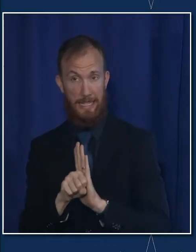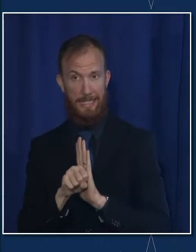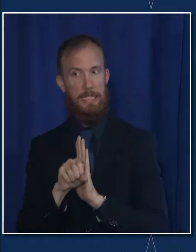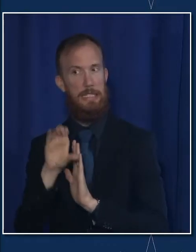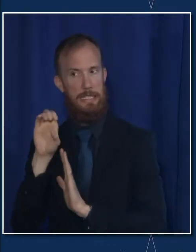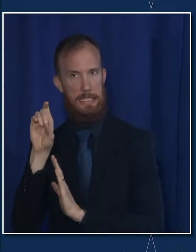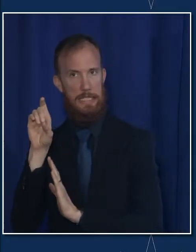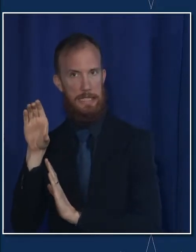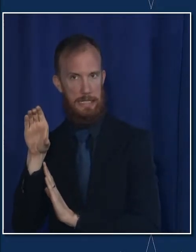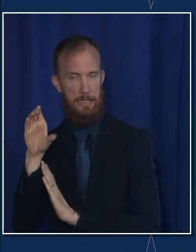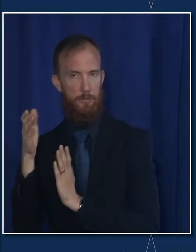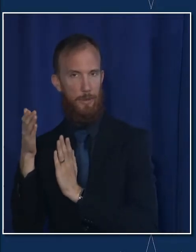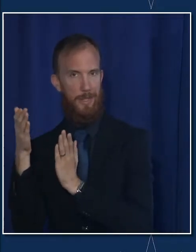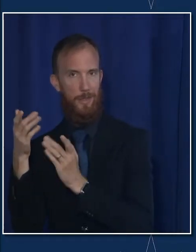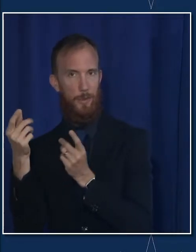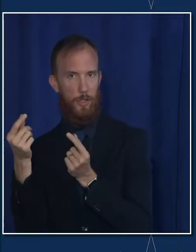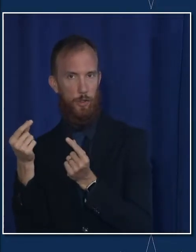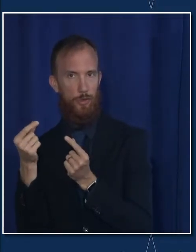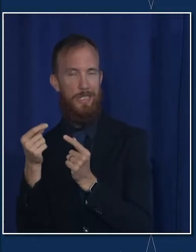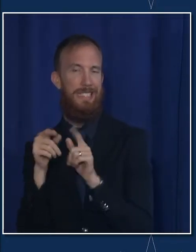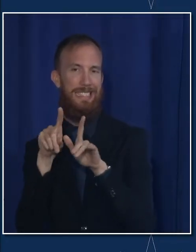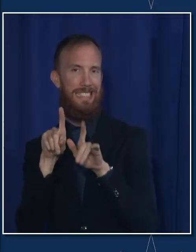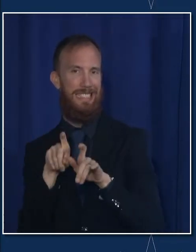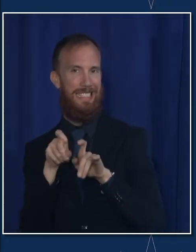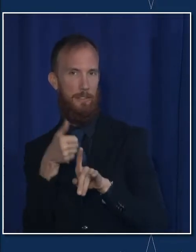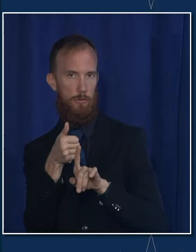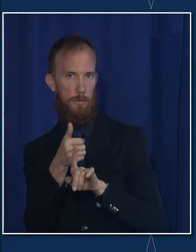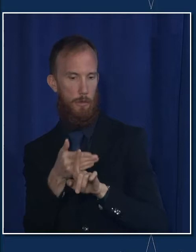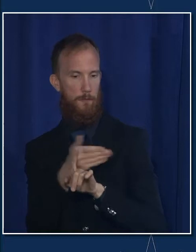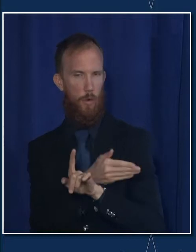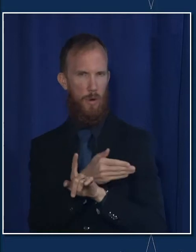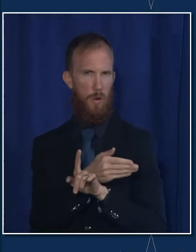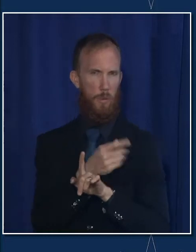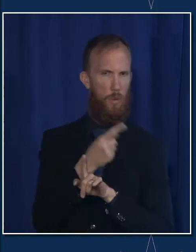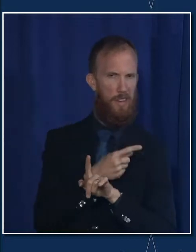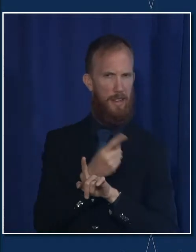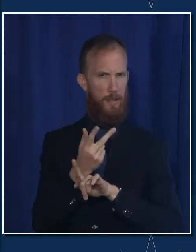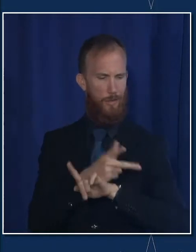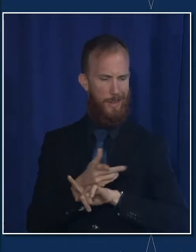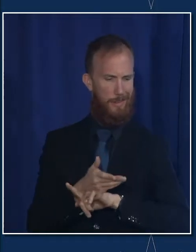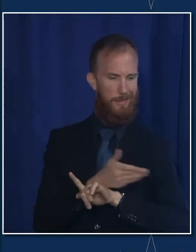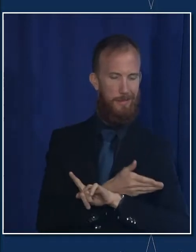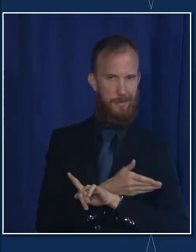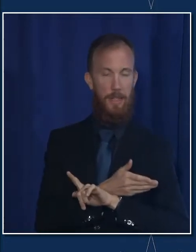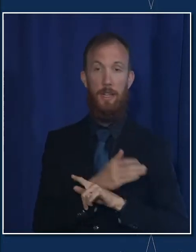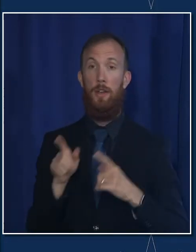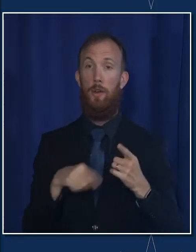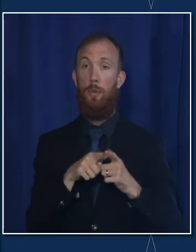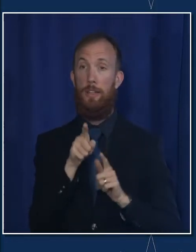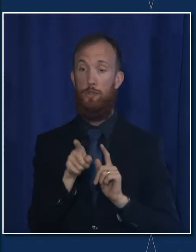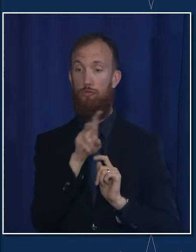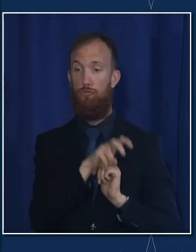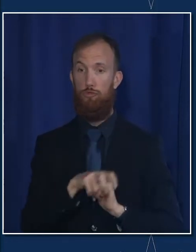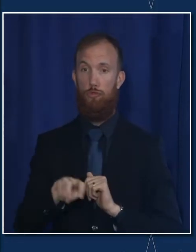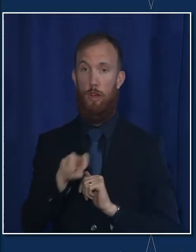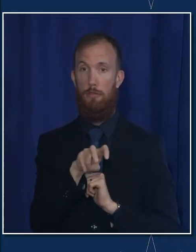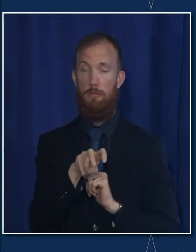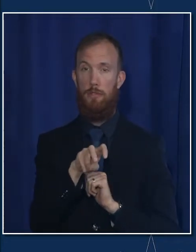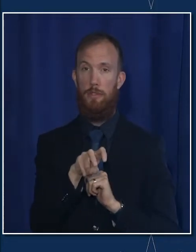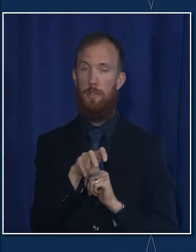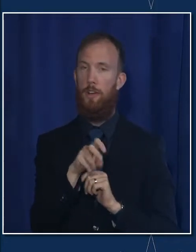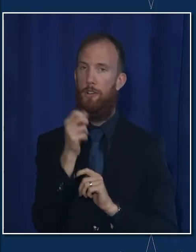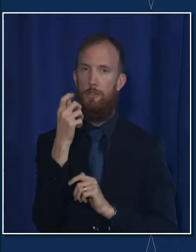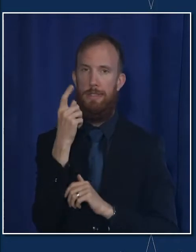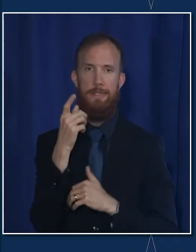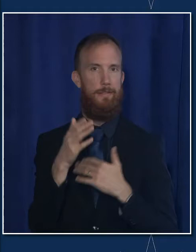there's a recommendation that you now get tested before traveling, 1 to 3 days before your trip. While you are traveling, as a reminder, regardless